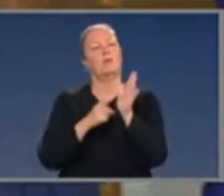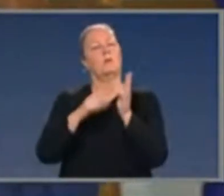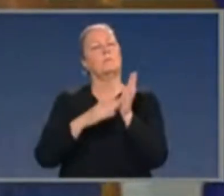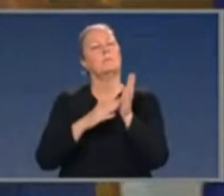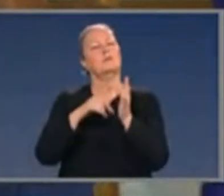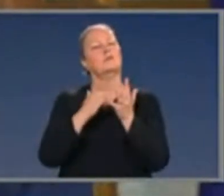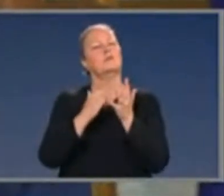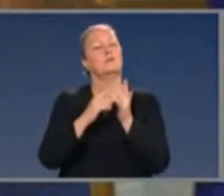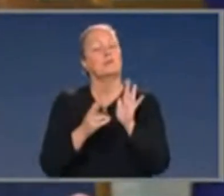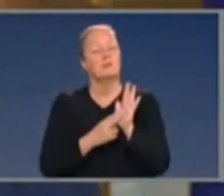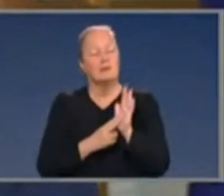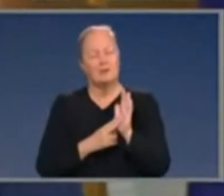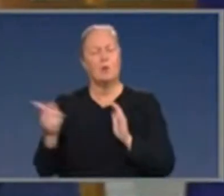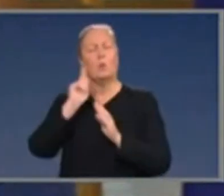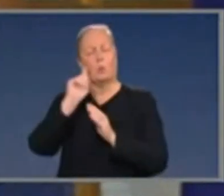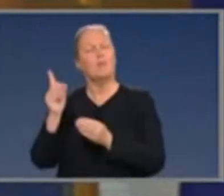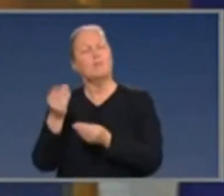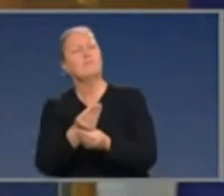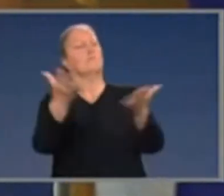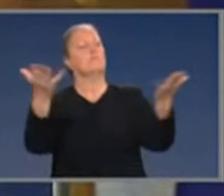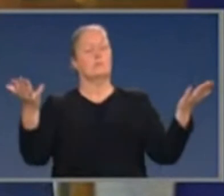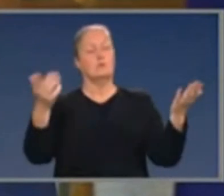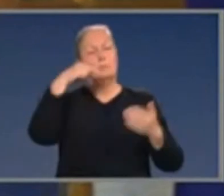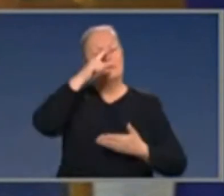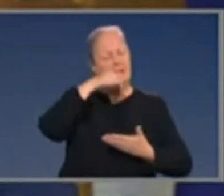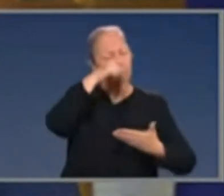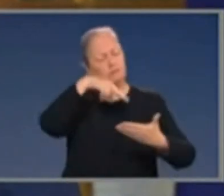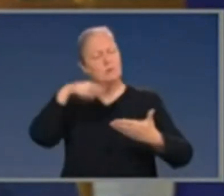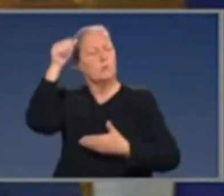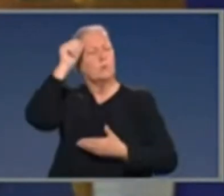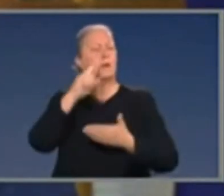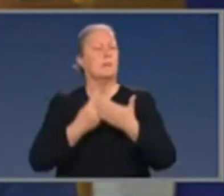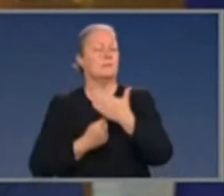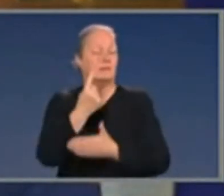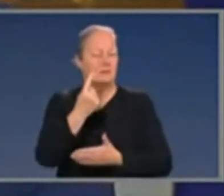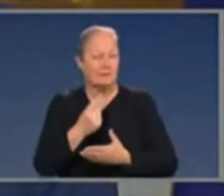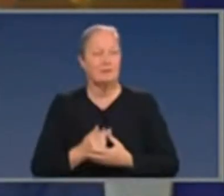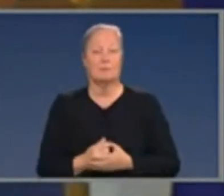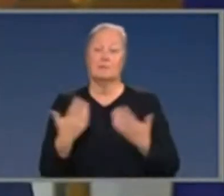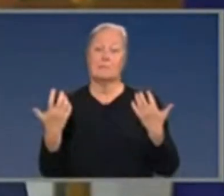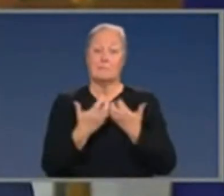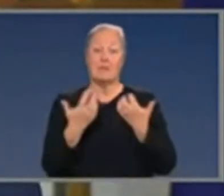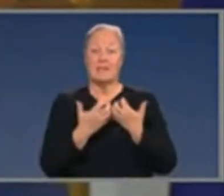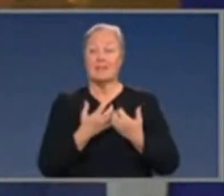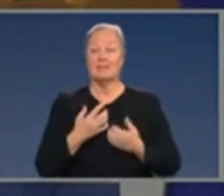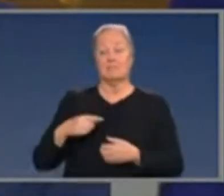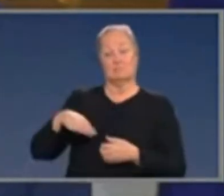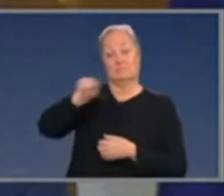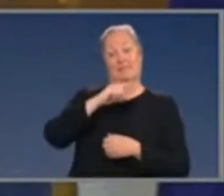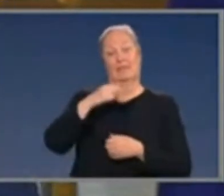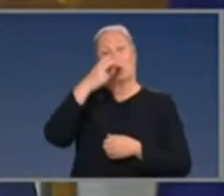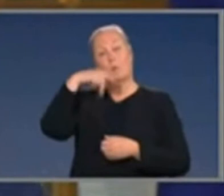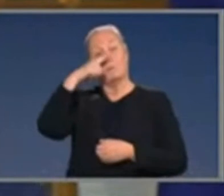that will make it in the public domain, because the Royal Commission into aged care has had a significant interest in these aged care outbreaks,